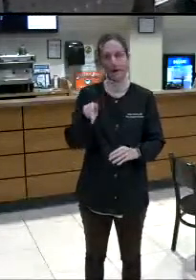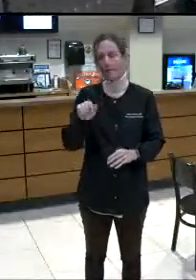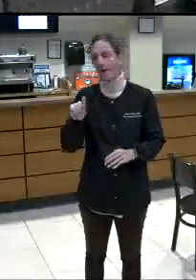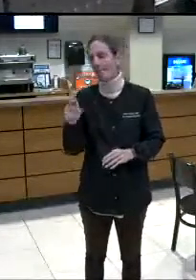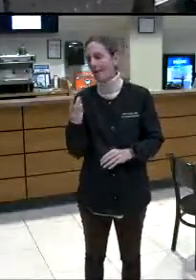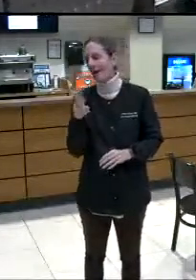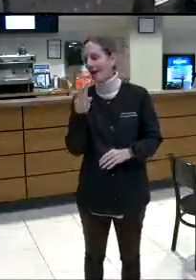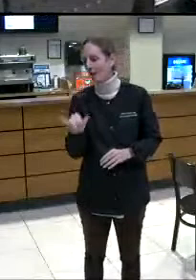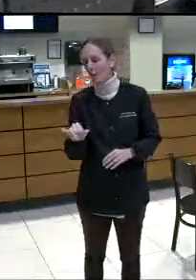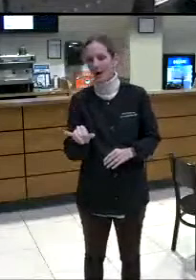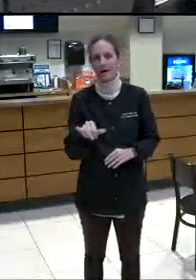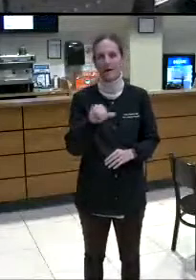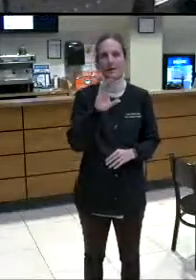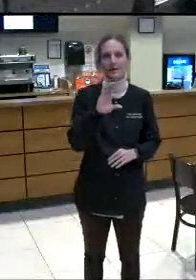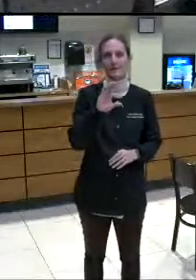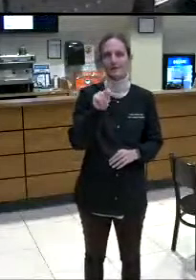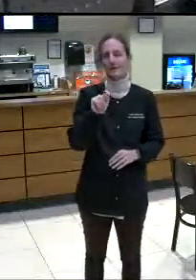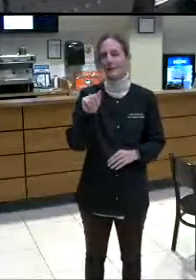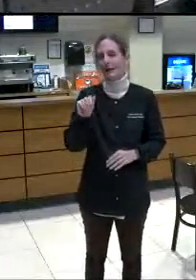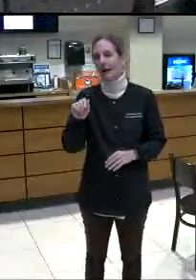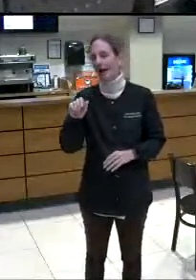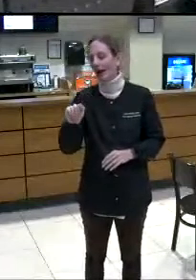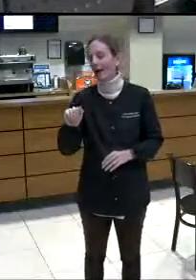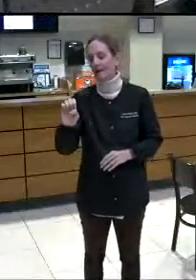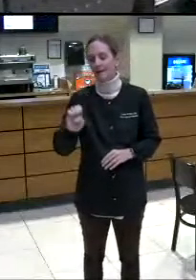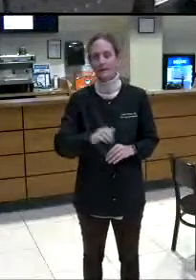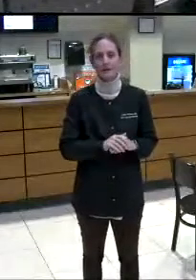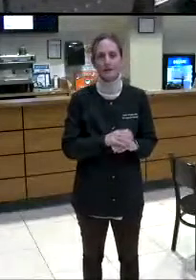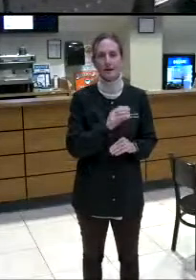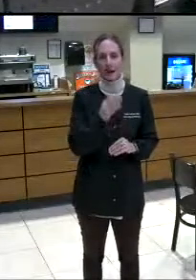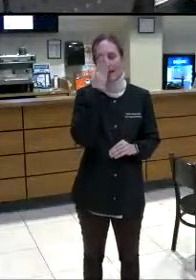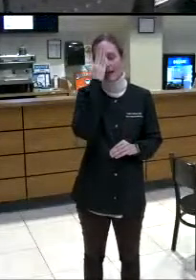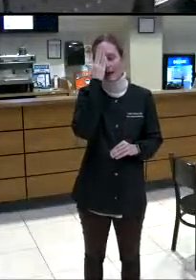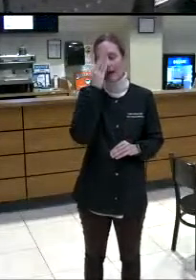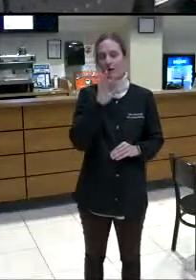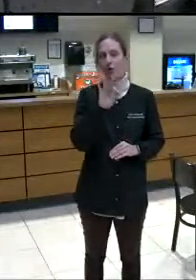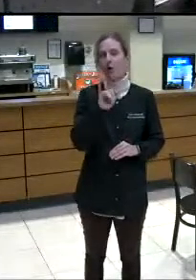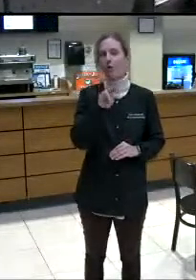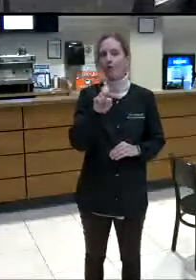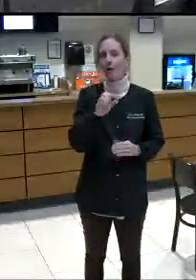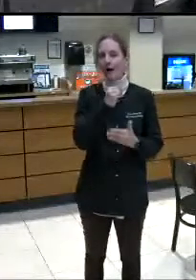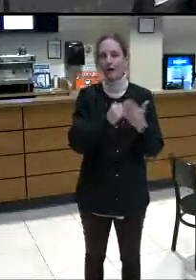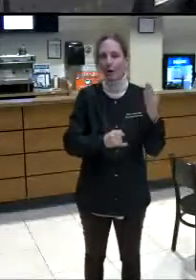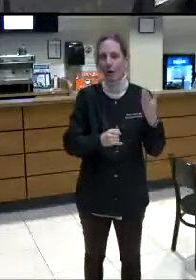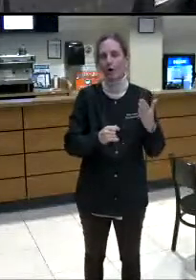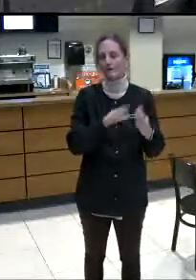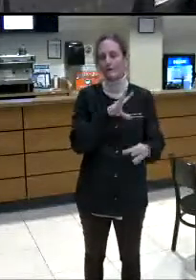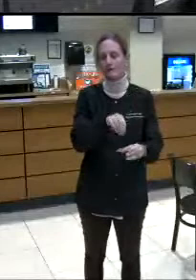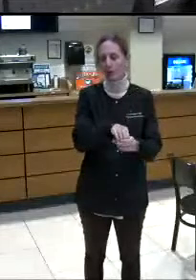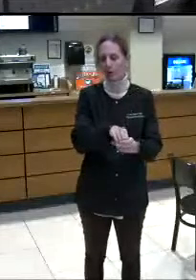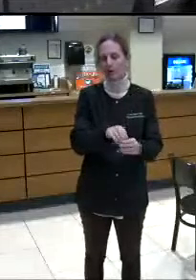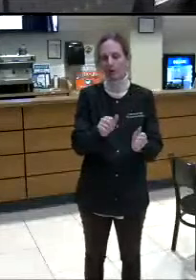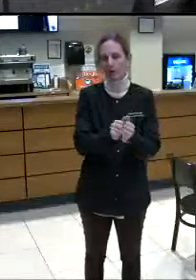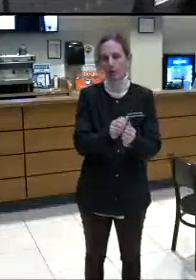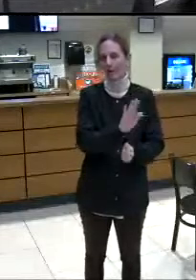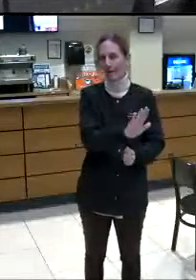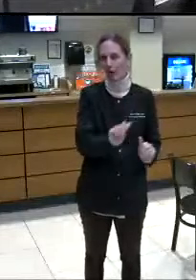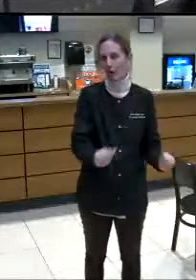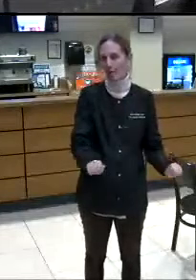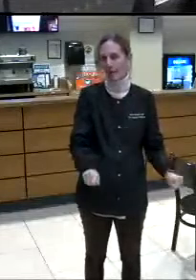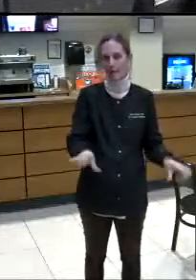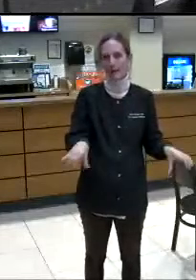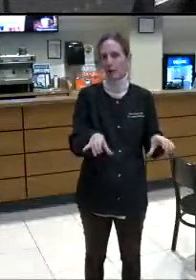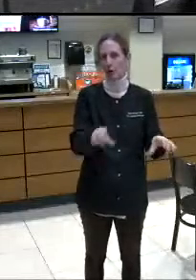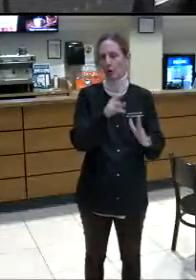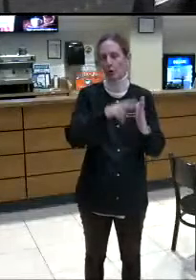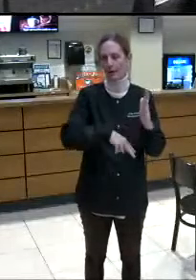or CTAE. And I know fine arts plays a major role in a student's ability to read or do math. But So we also have